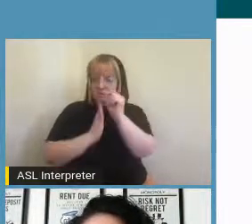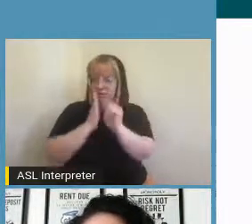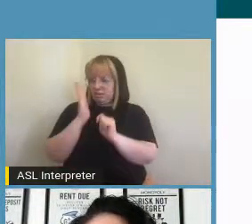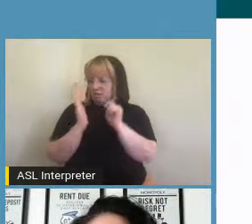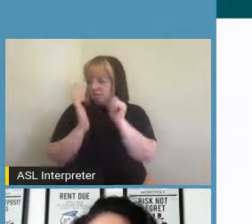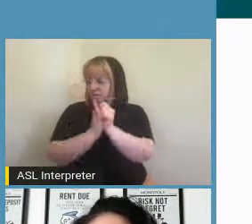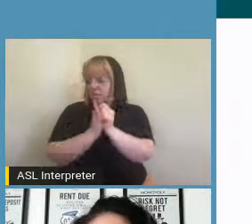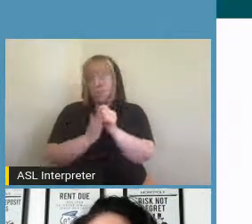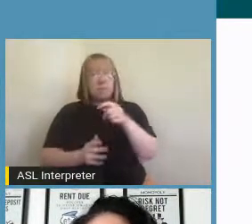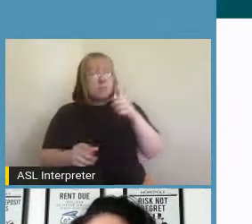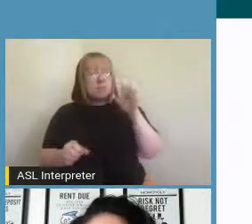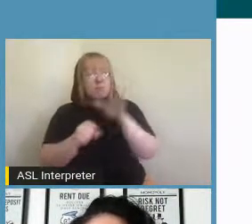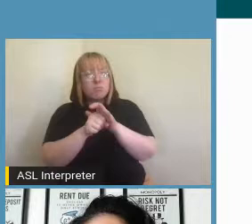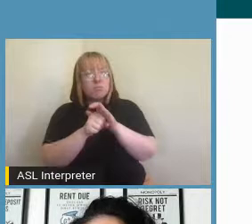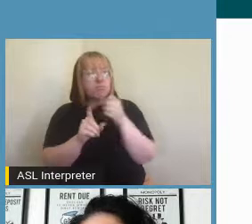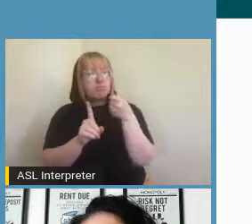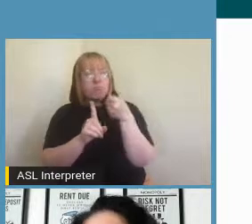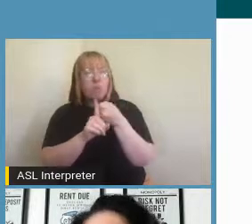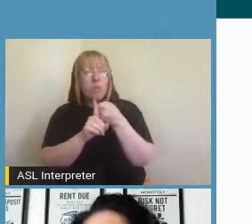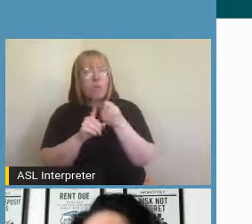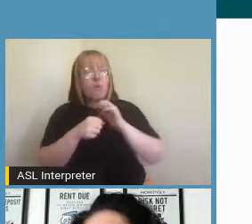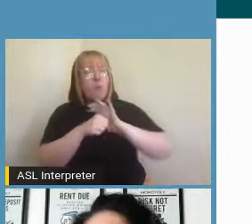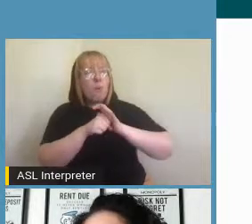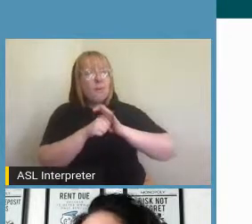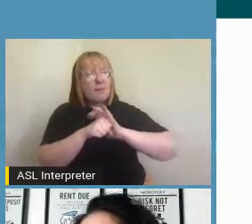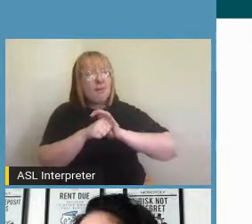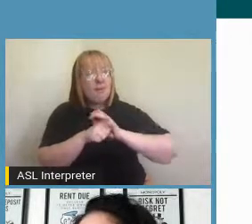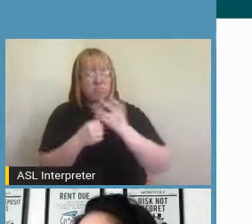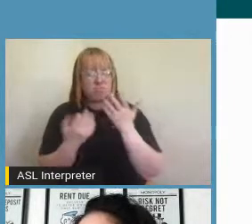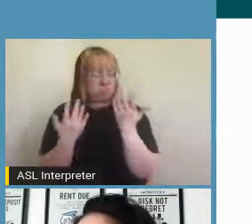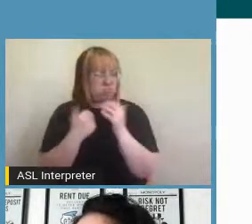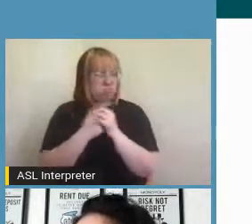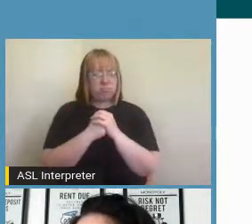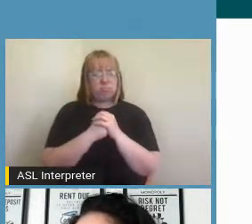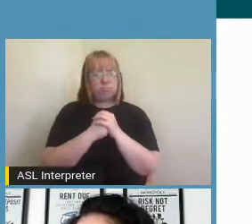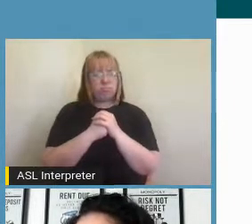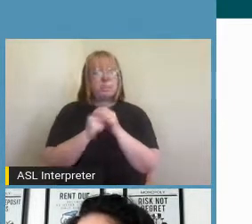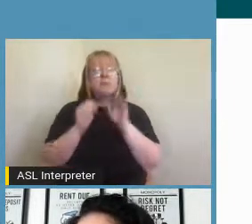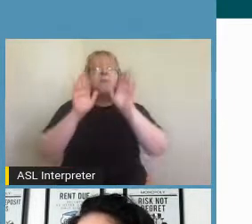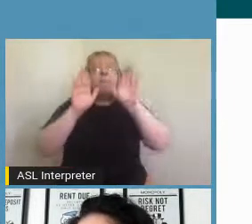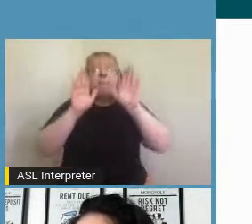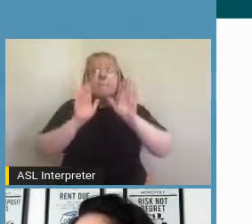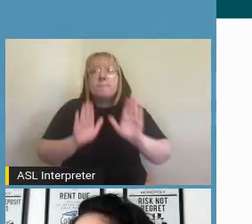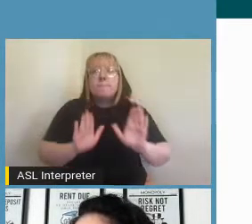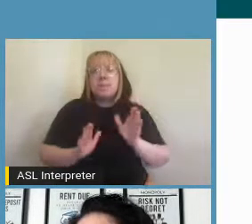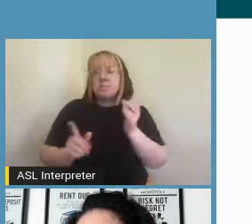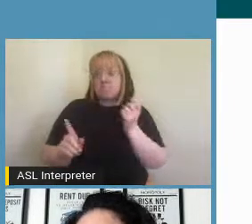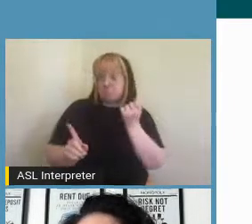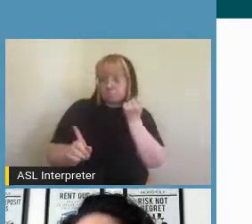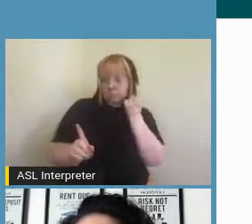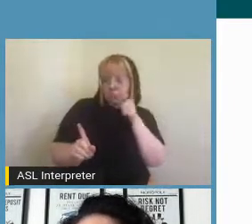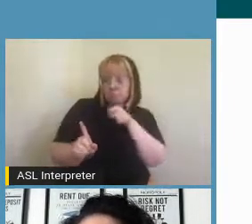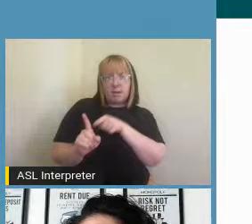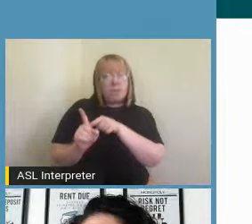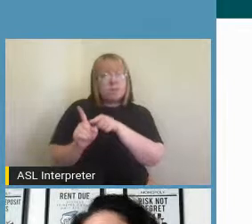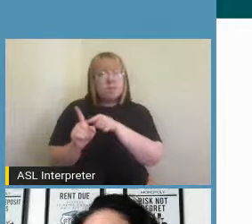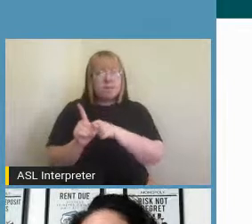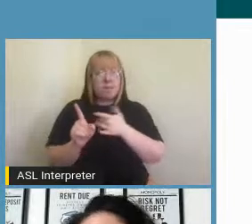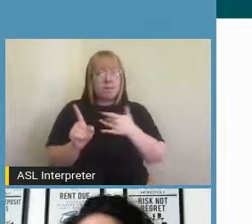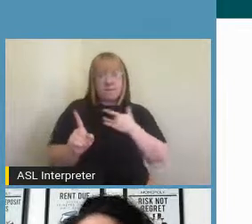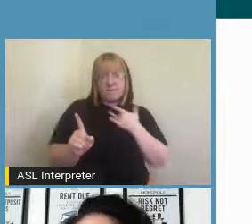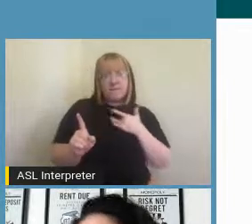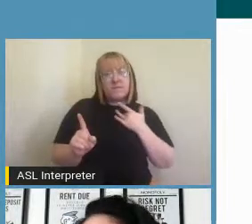was just how amazing it was to really understand and see and feel